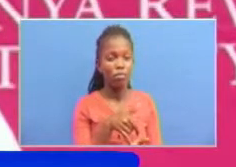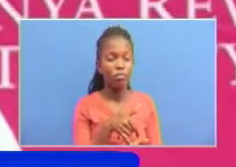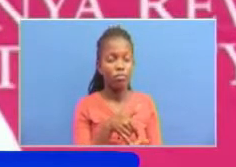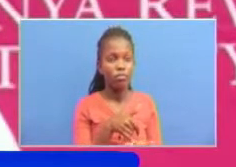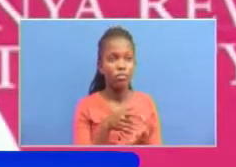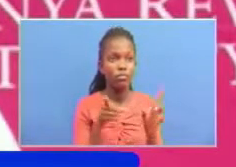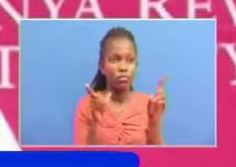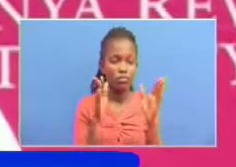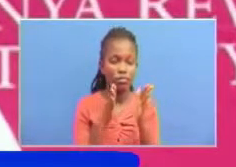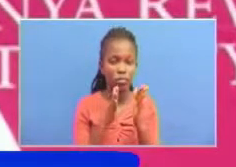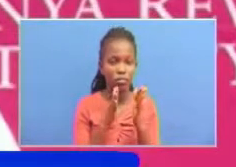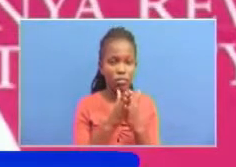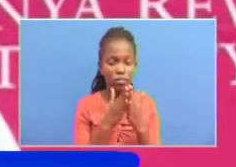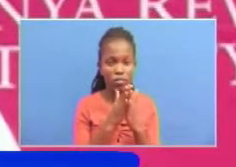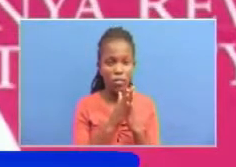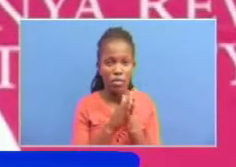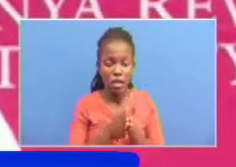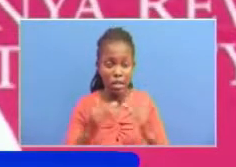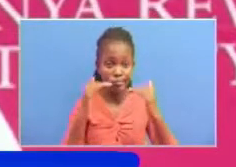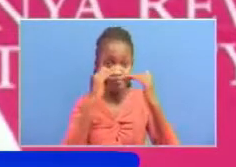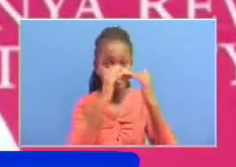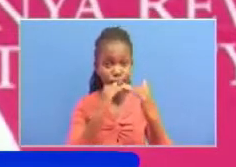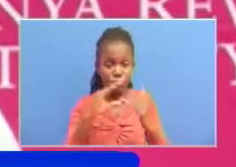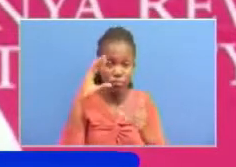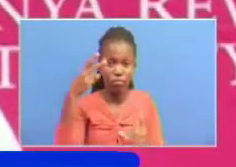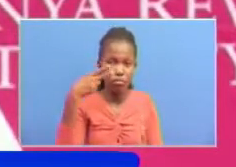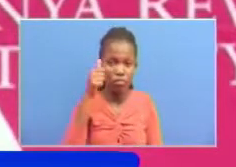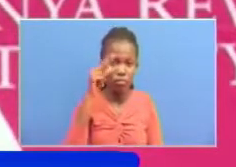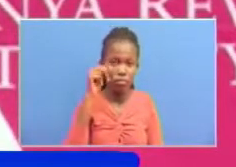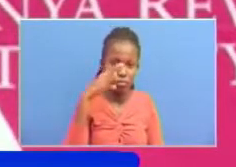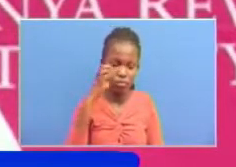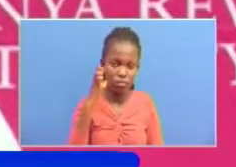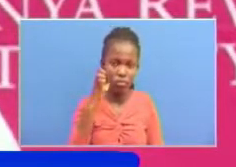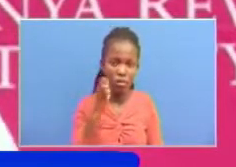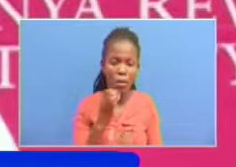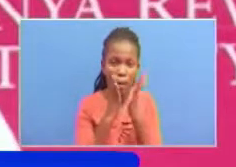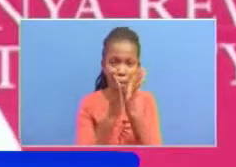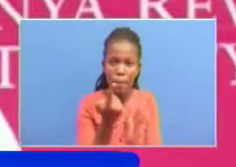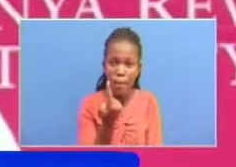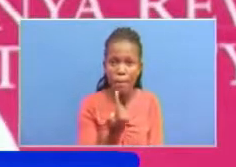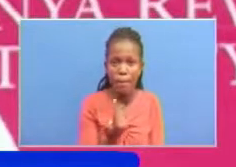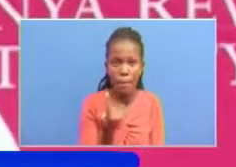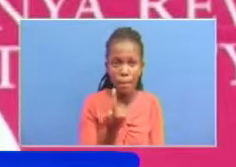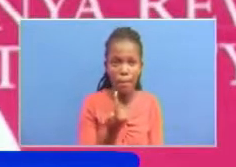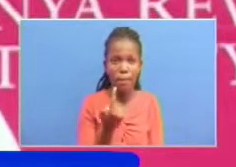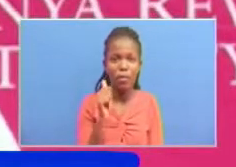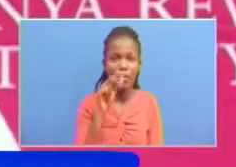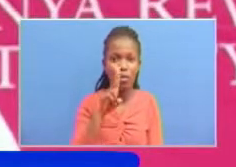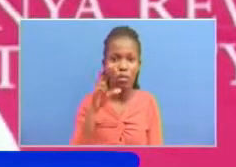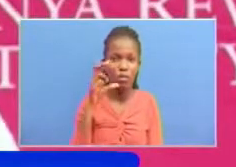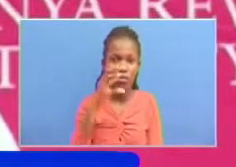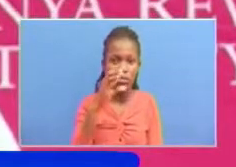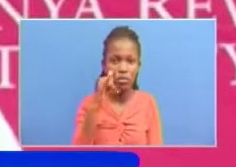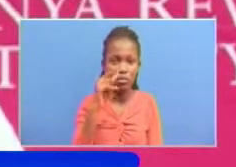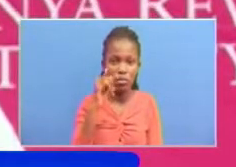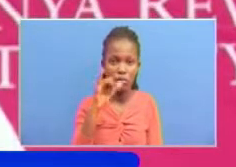And there is equal chance for everybody to bid in the auction and to win.